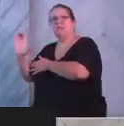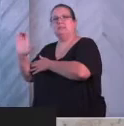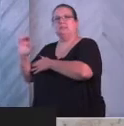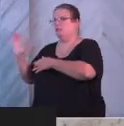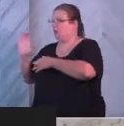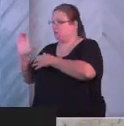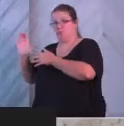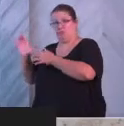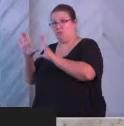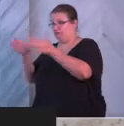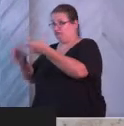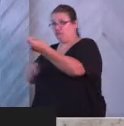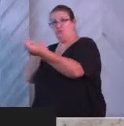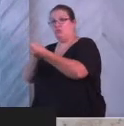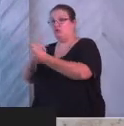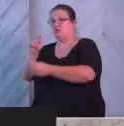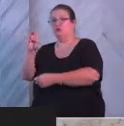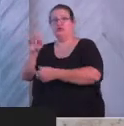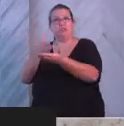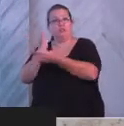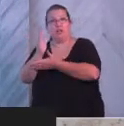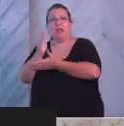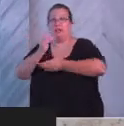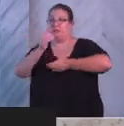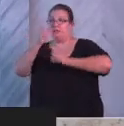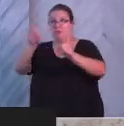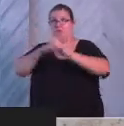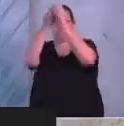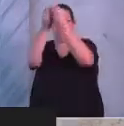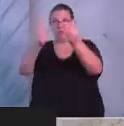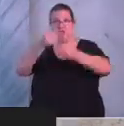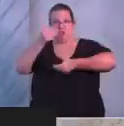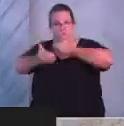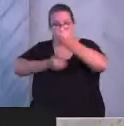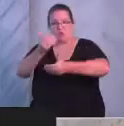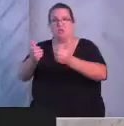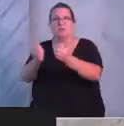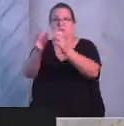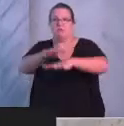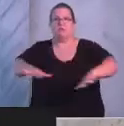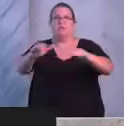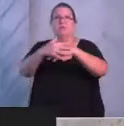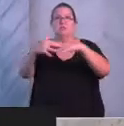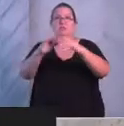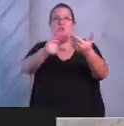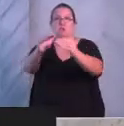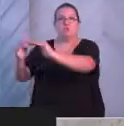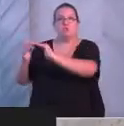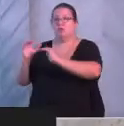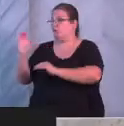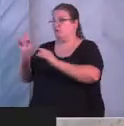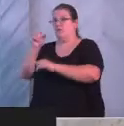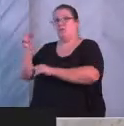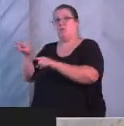supports treaty rights and the process of reconciliation with Canada's Indigenous people. And the Conservative government